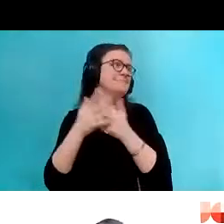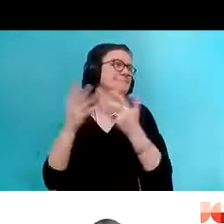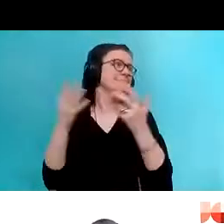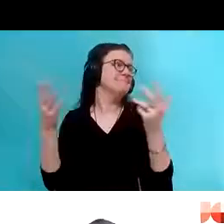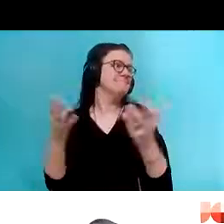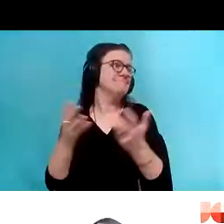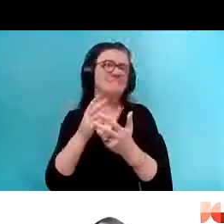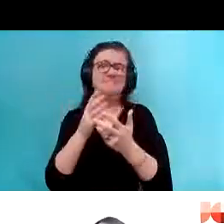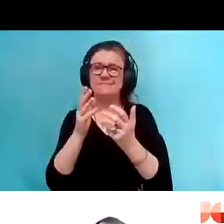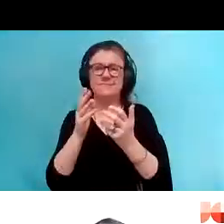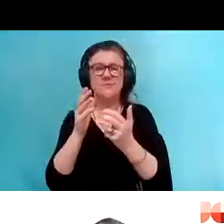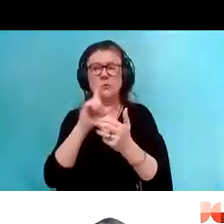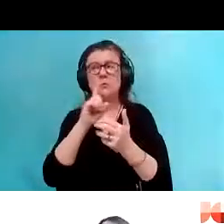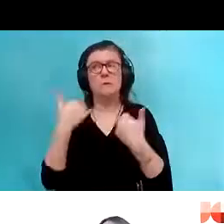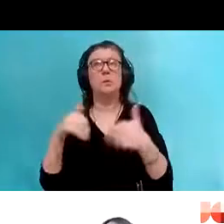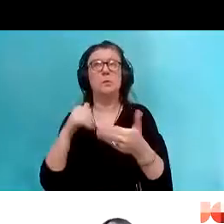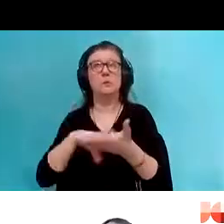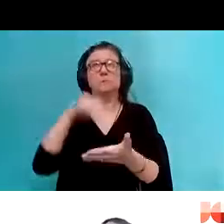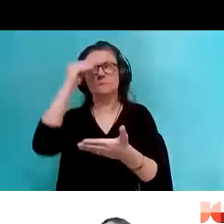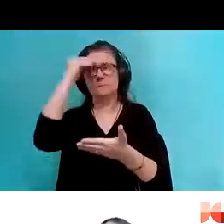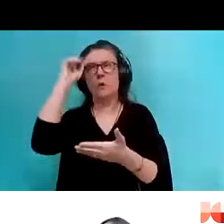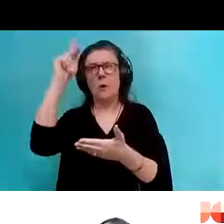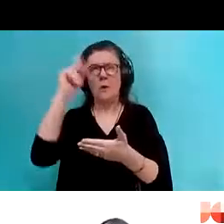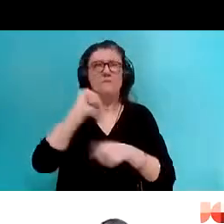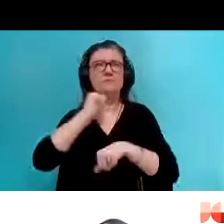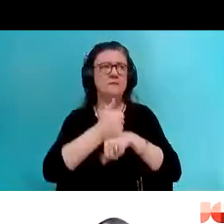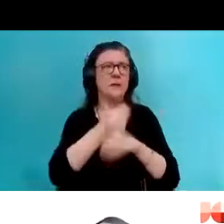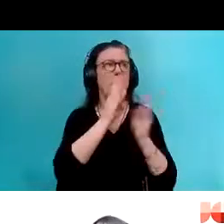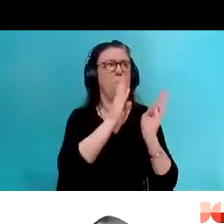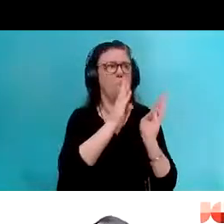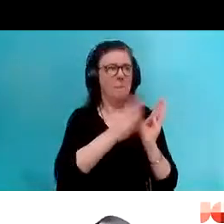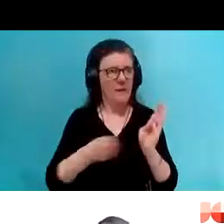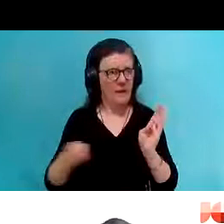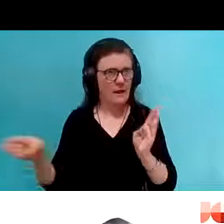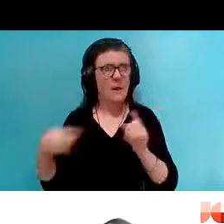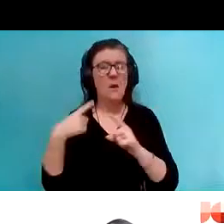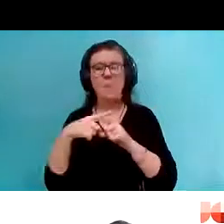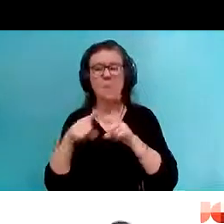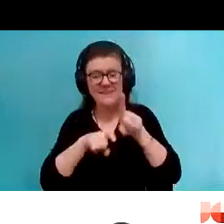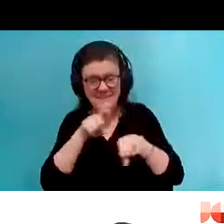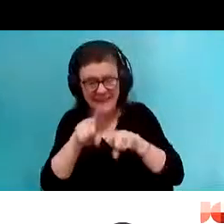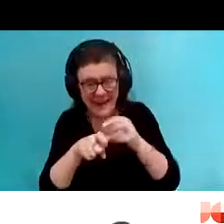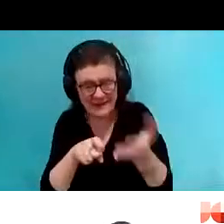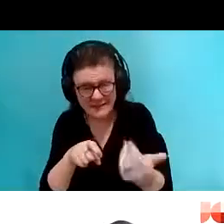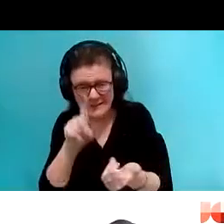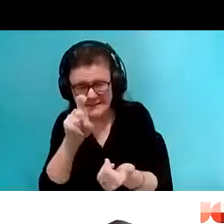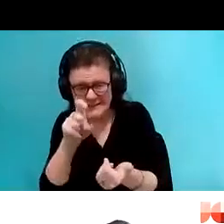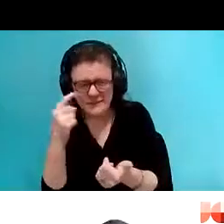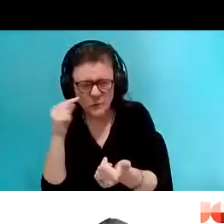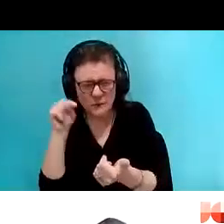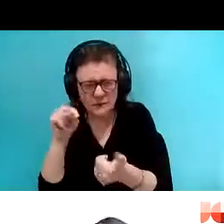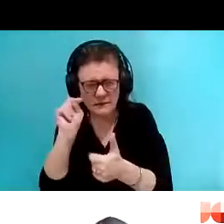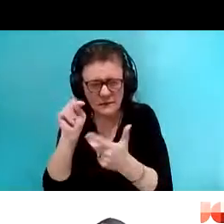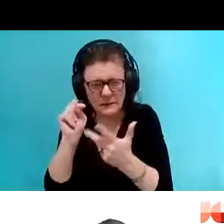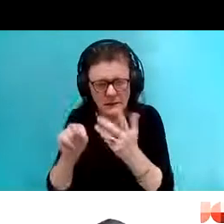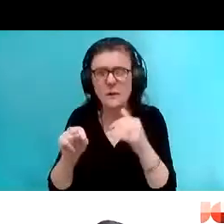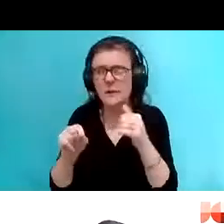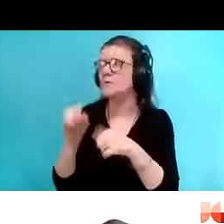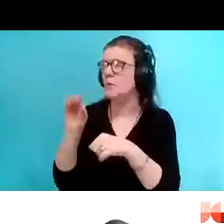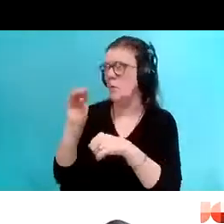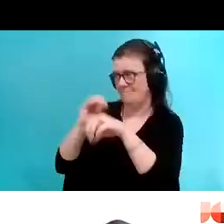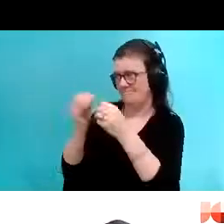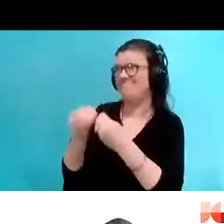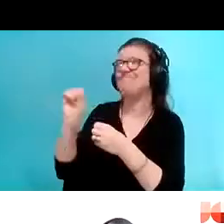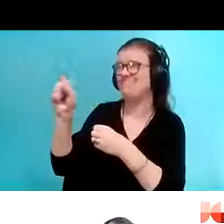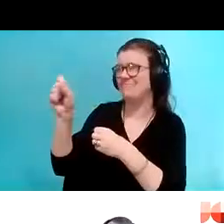huge amounts of learning there about really planning and consulting on those plans with organisations that represent